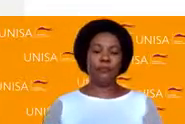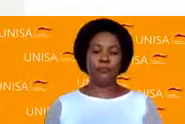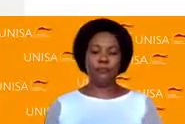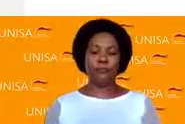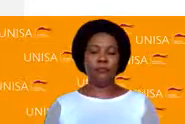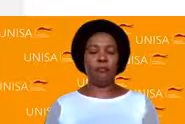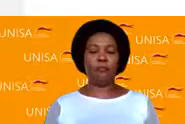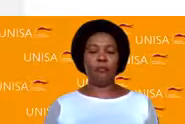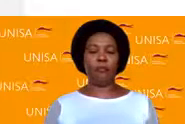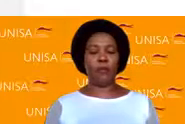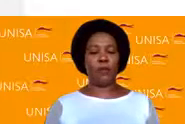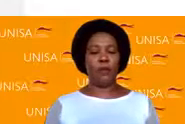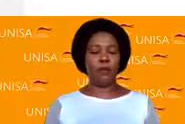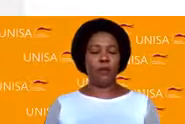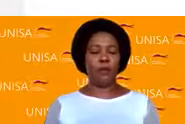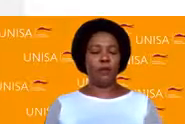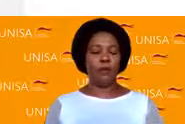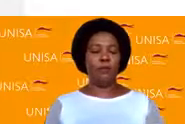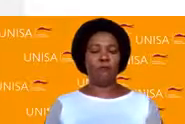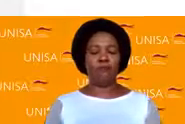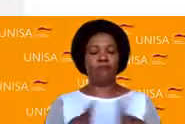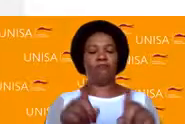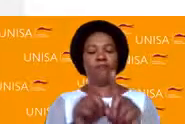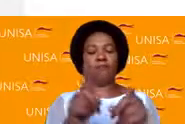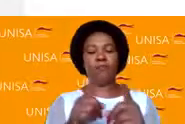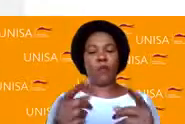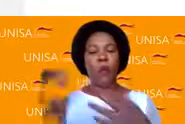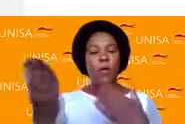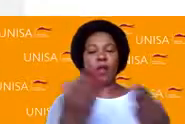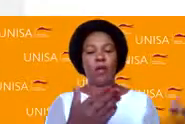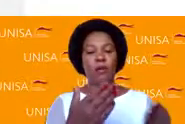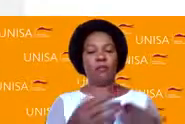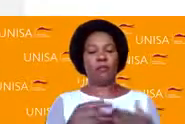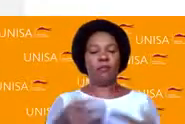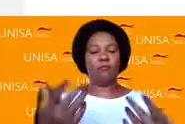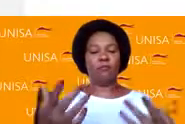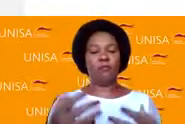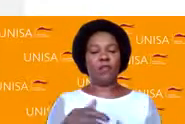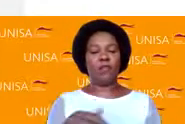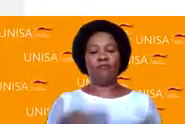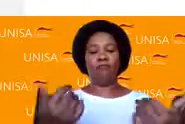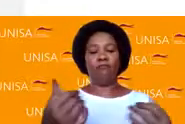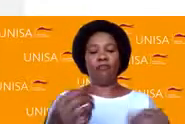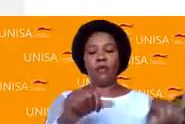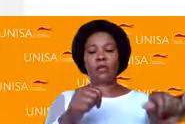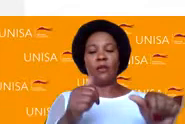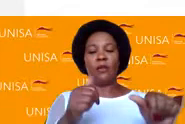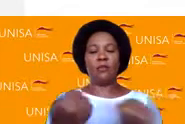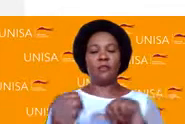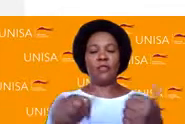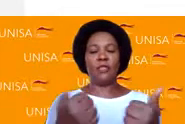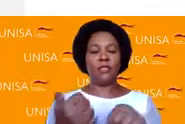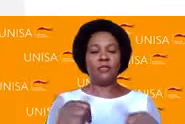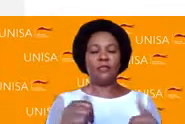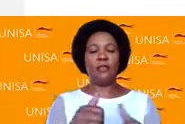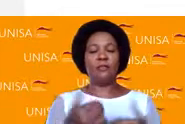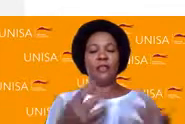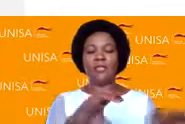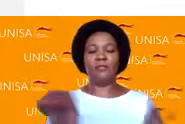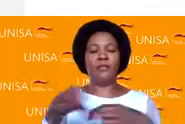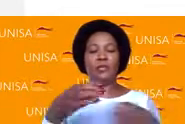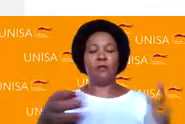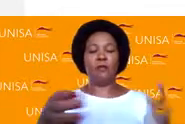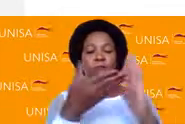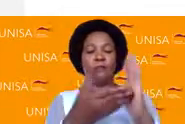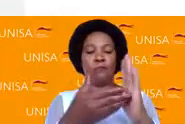instance, some getting started activities. Most importantly will be the announcements. Then you can click on this bottom